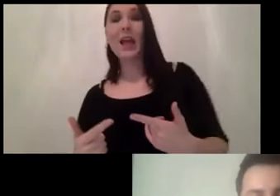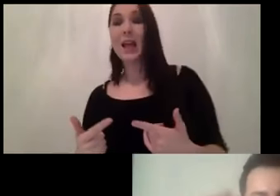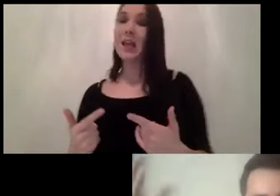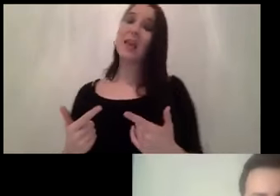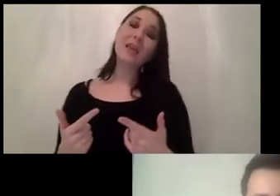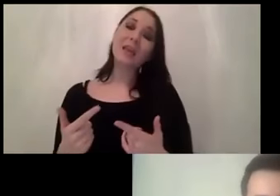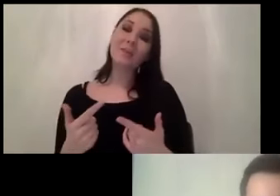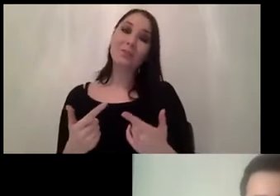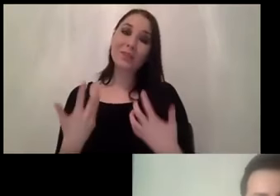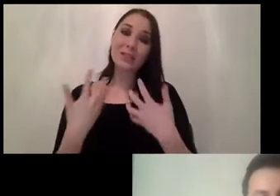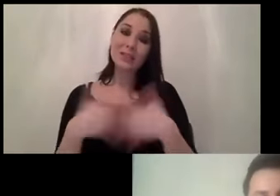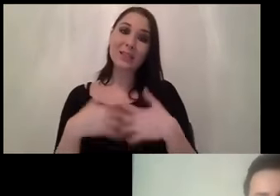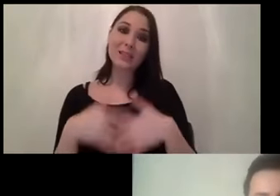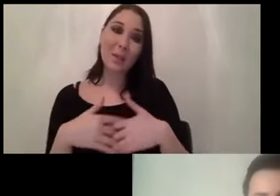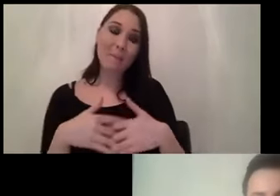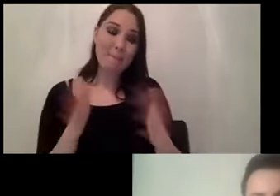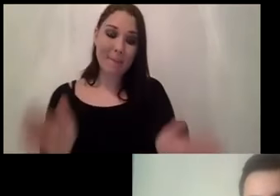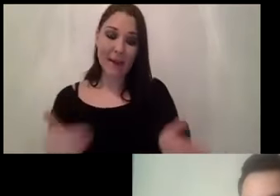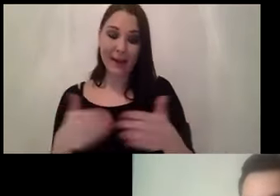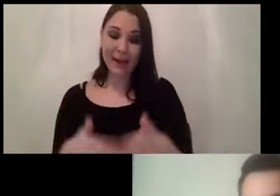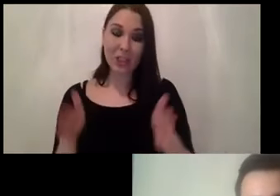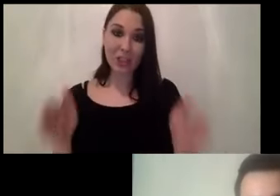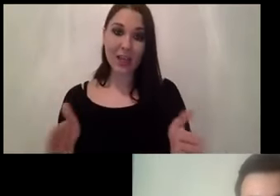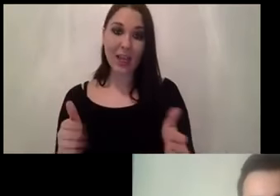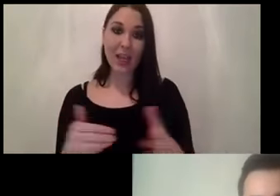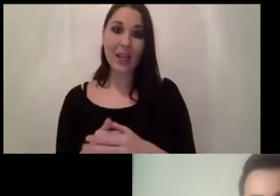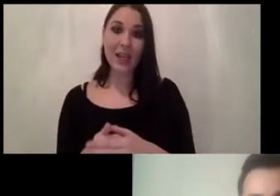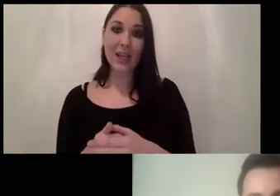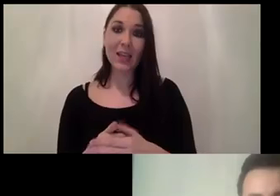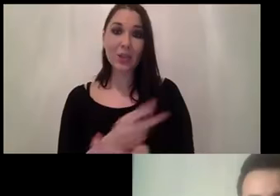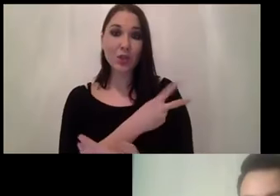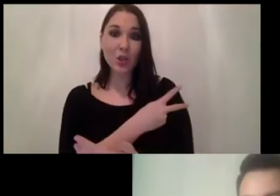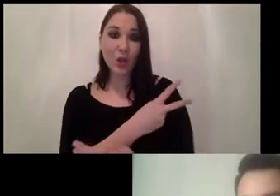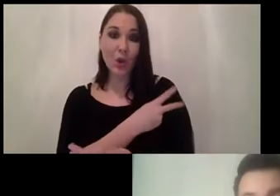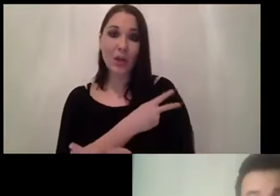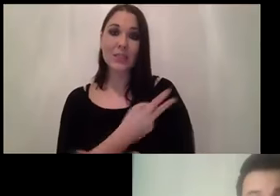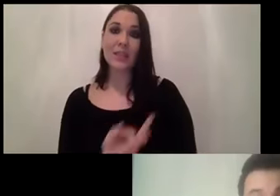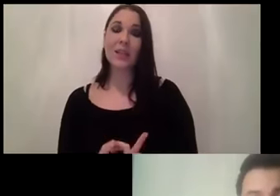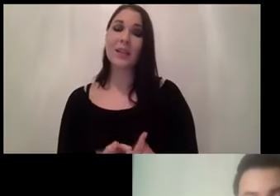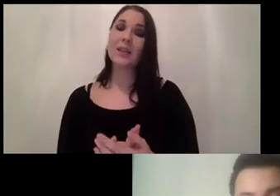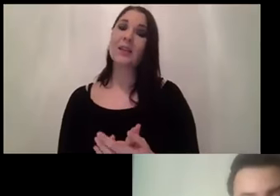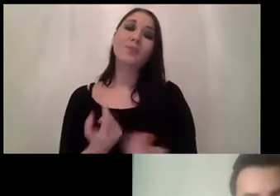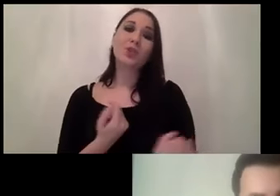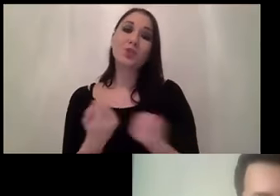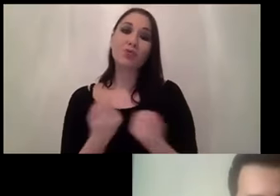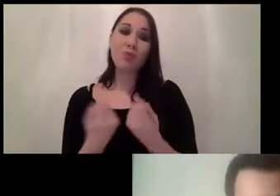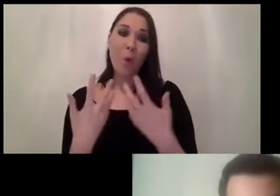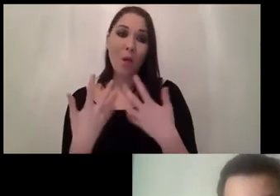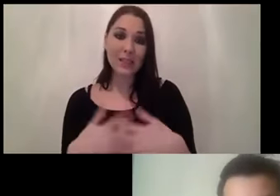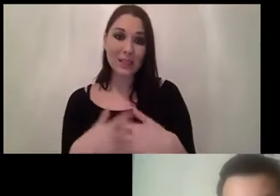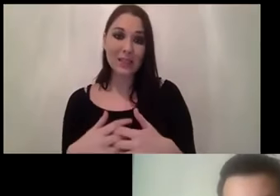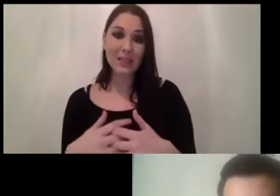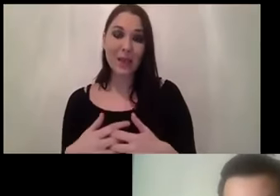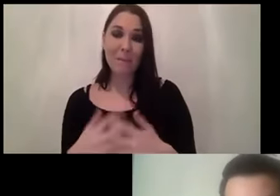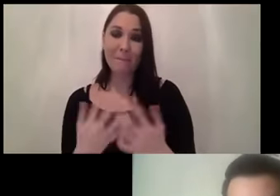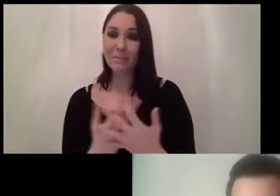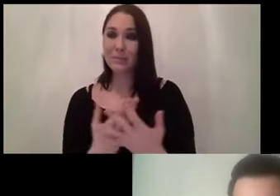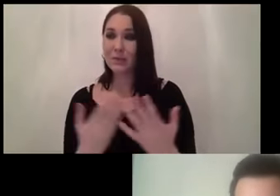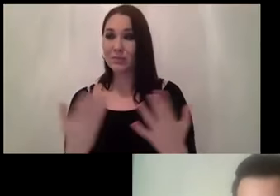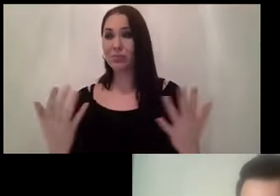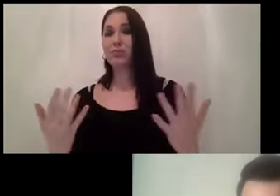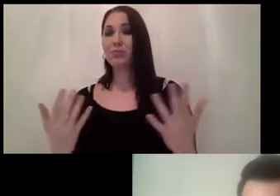systems for packaging, for security, for control systems, for a bunch of stuff.